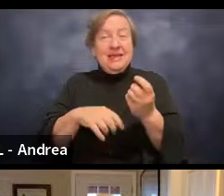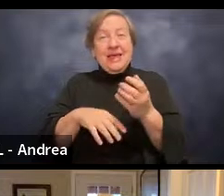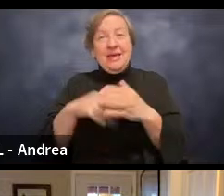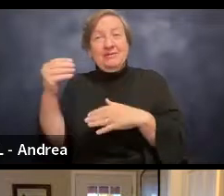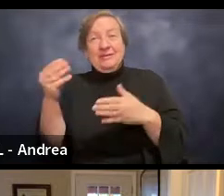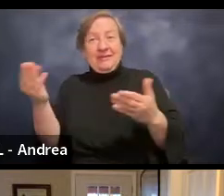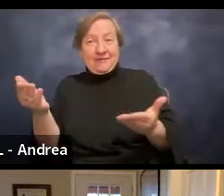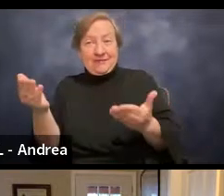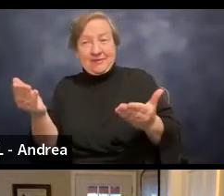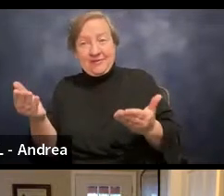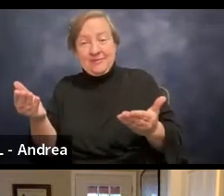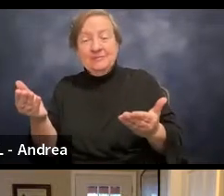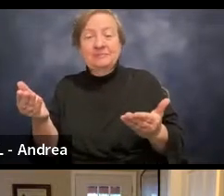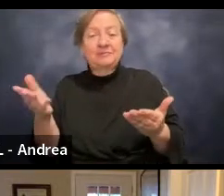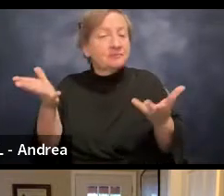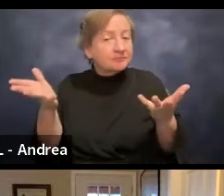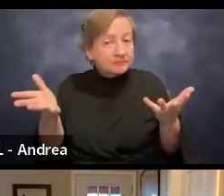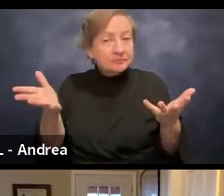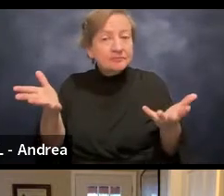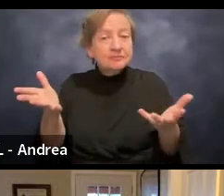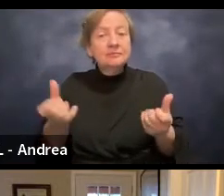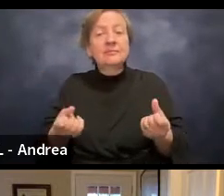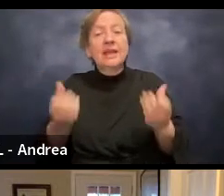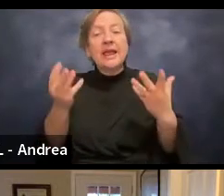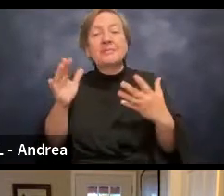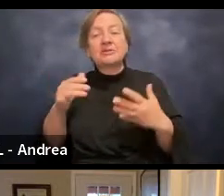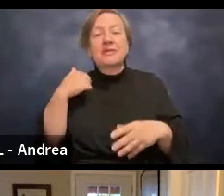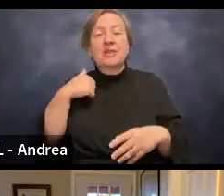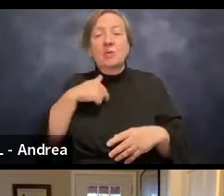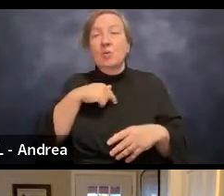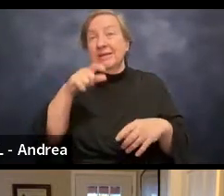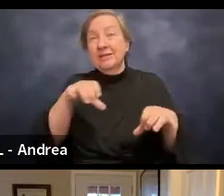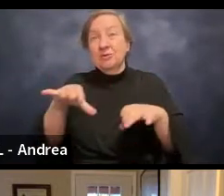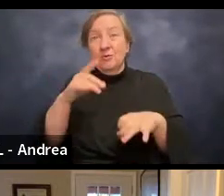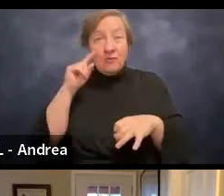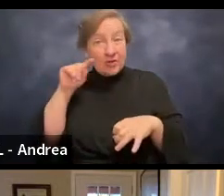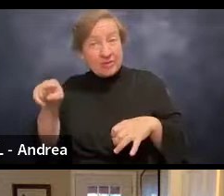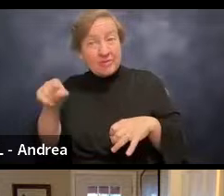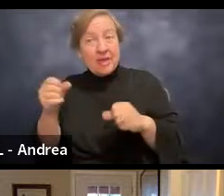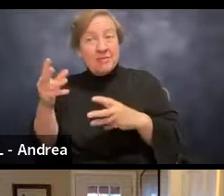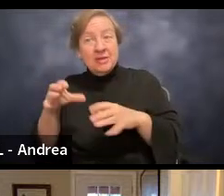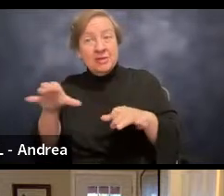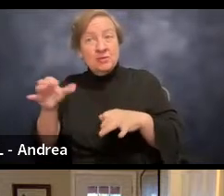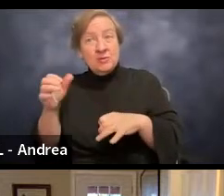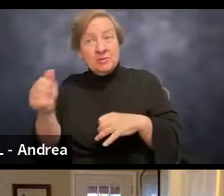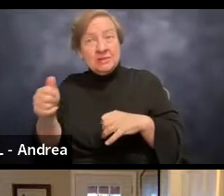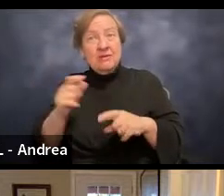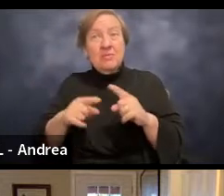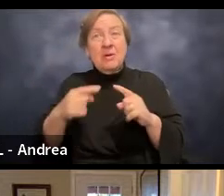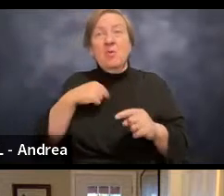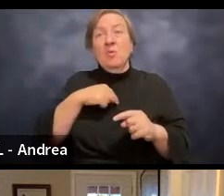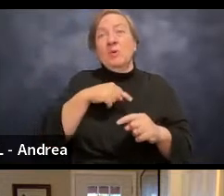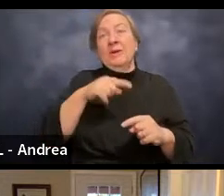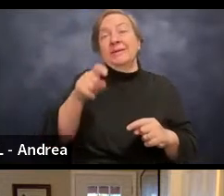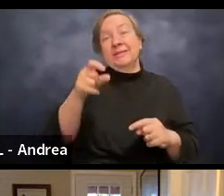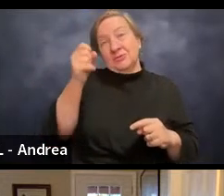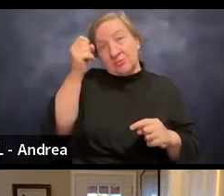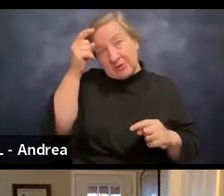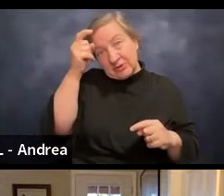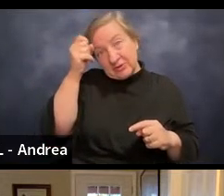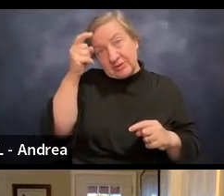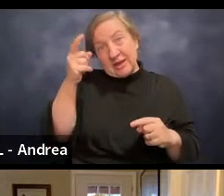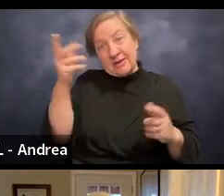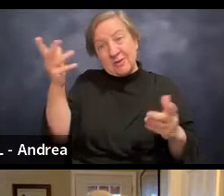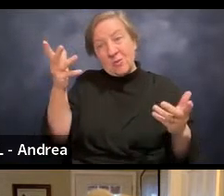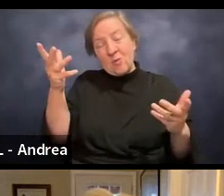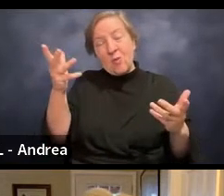were. So, you know, how much of that do we have to do for them? How much are they going to do for themselves? But we need to understand the